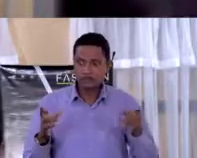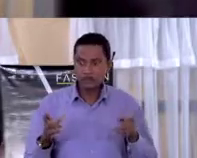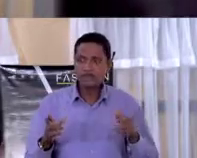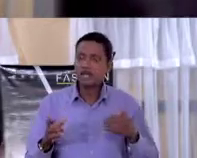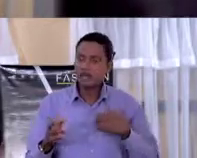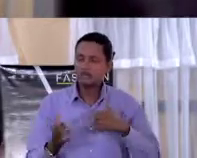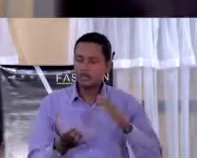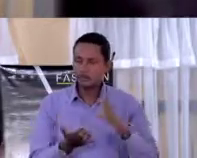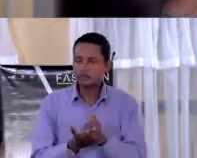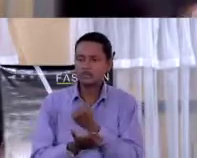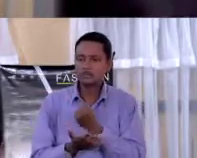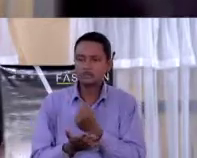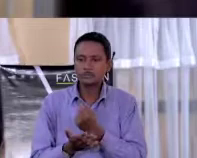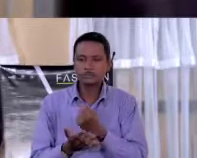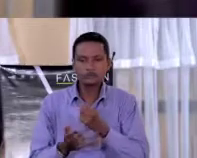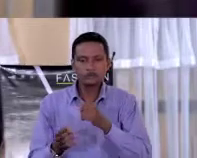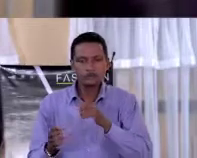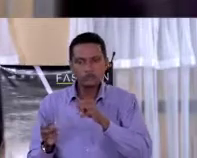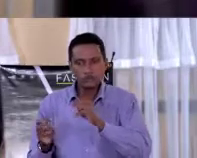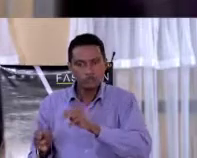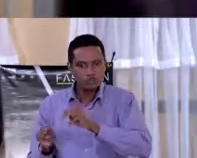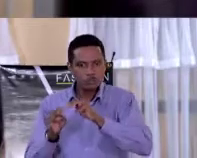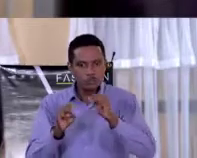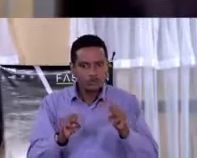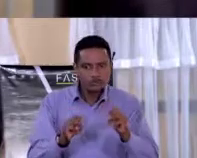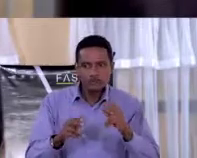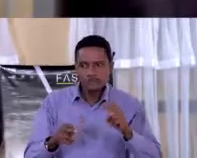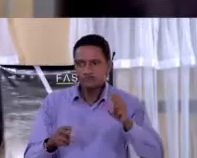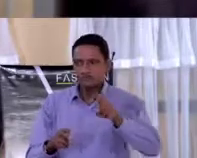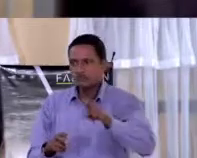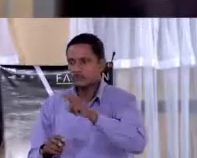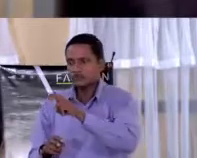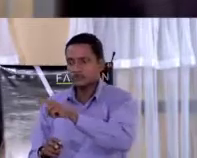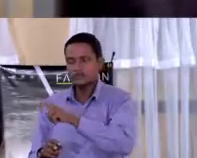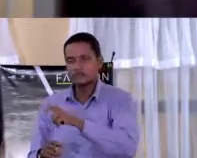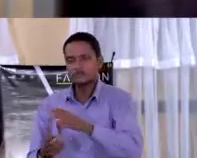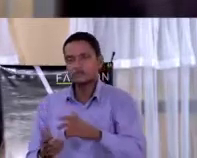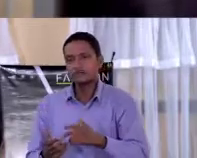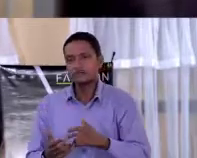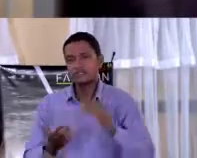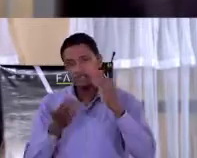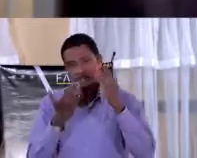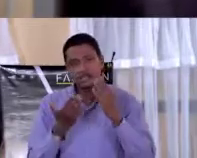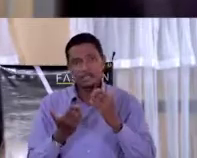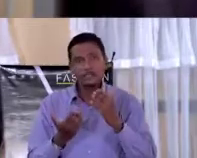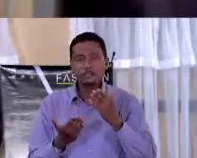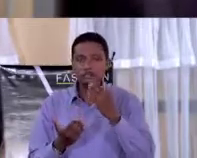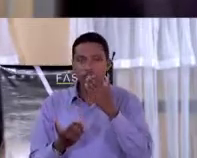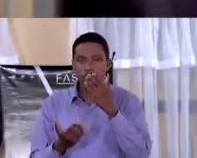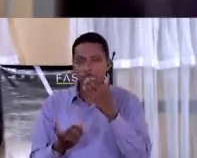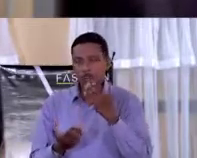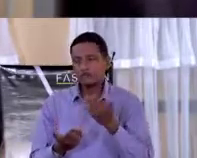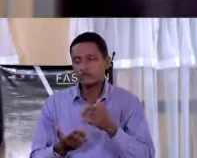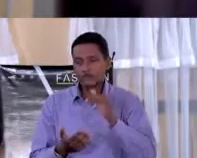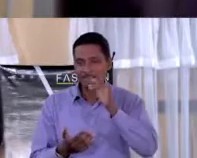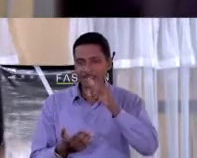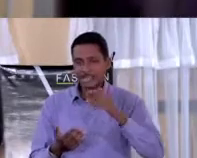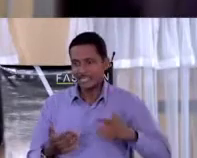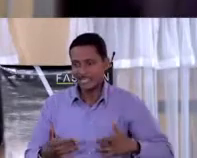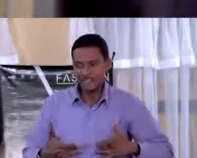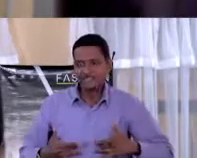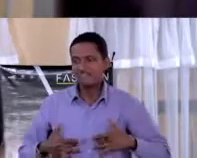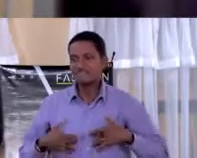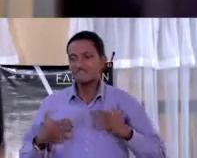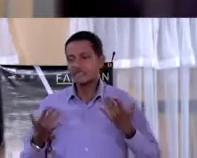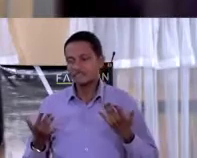opportunity to move into spaces. So it's real unfortunate that you didn't get that follow-up in that particular event. But